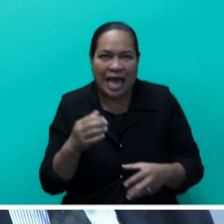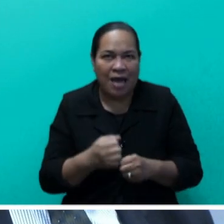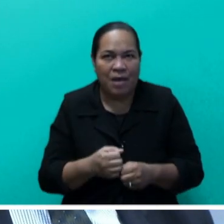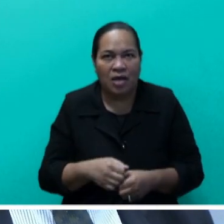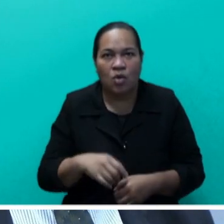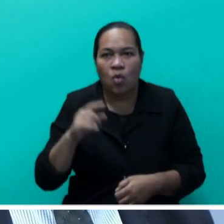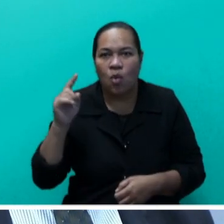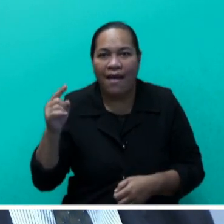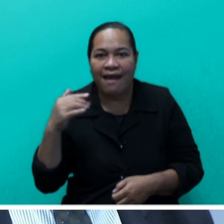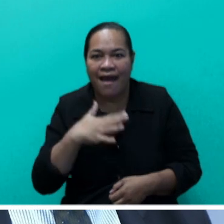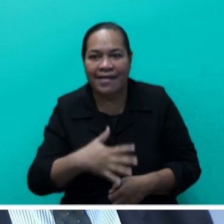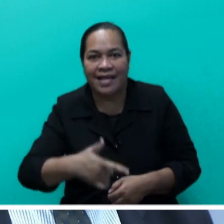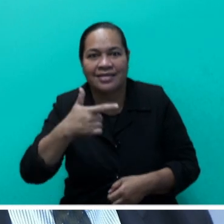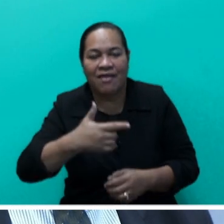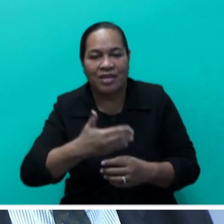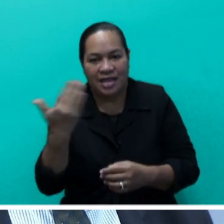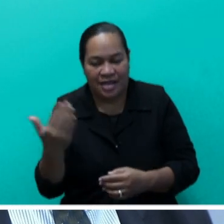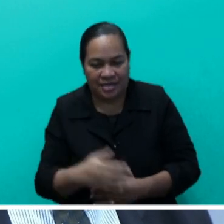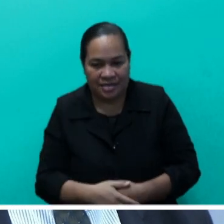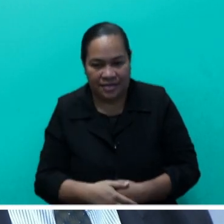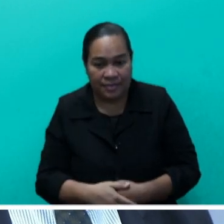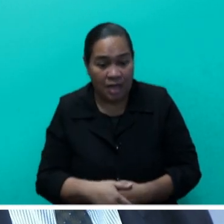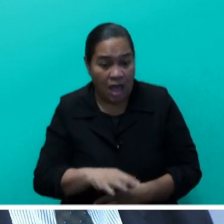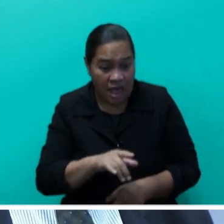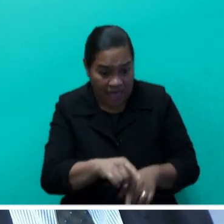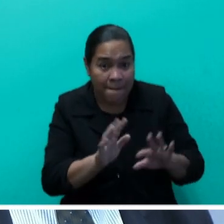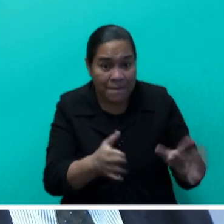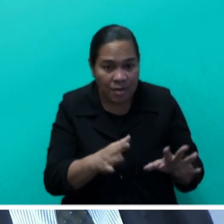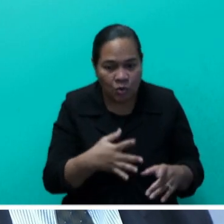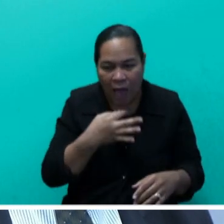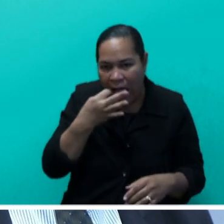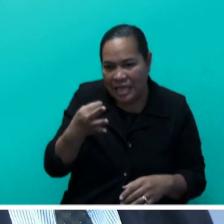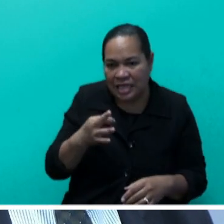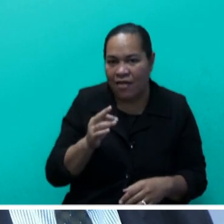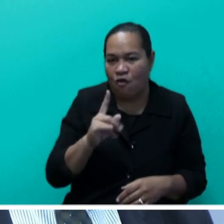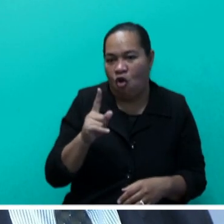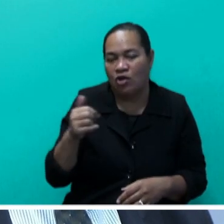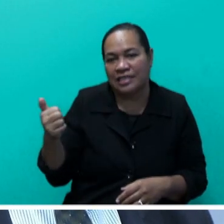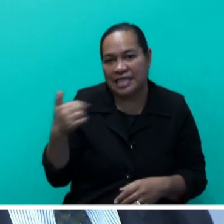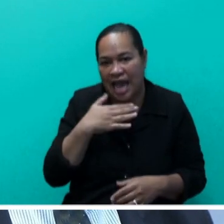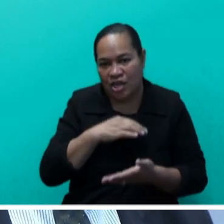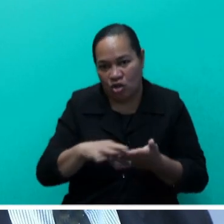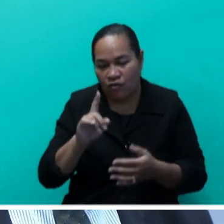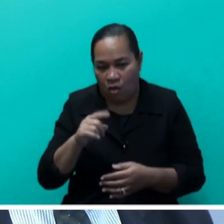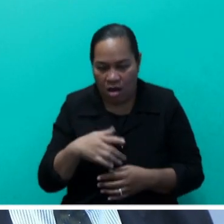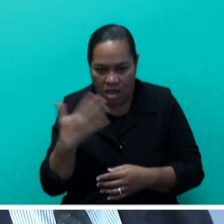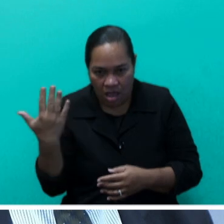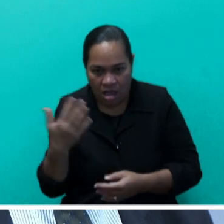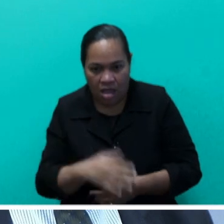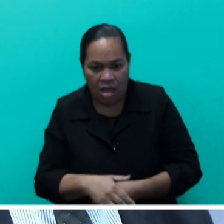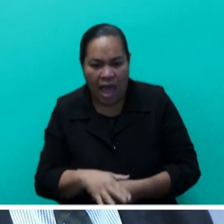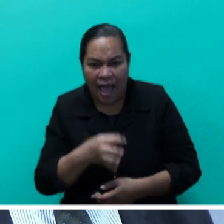days. In fact, the players had asked for $600 per day, and a few players were in